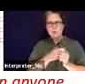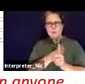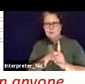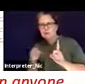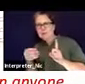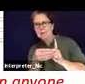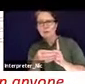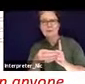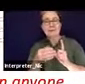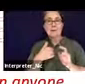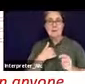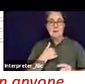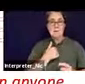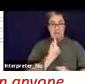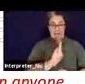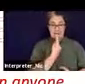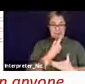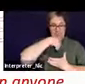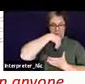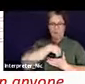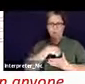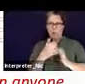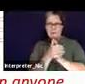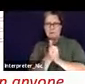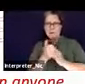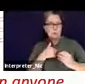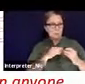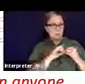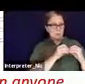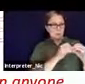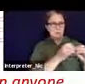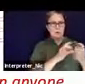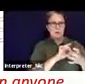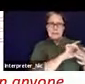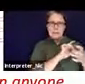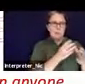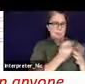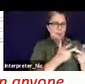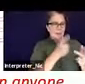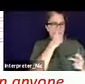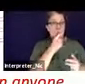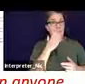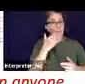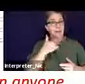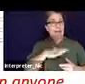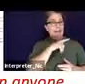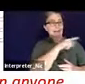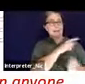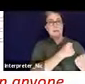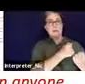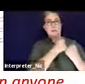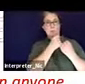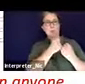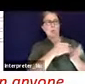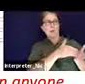skills to build relationships with others, particularly when I need them to assist me. And if I just give you, you know, an